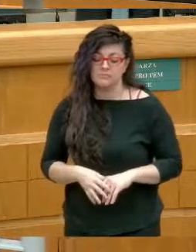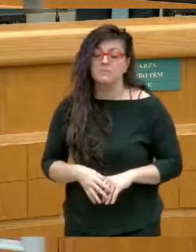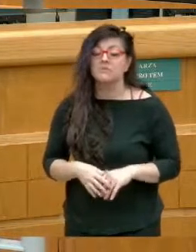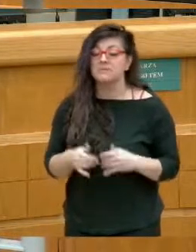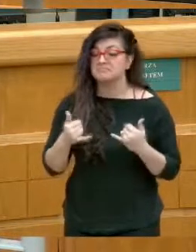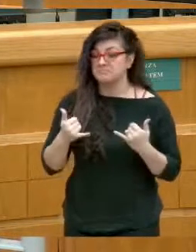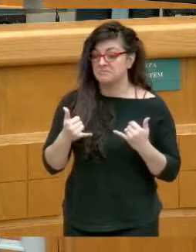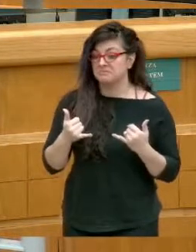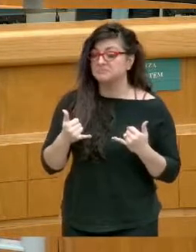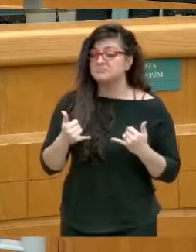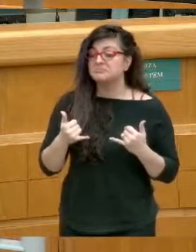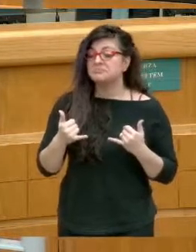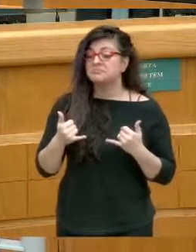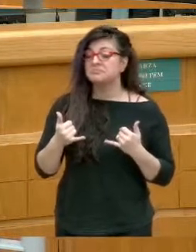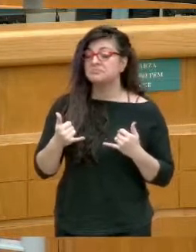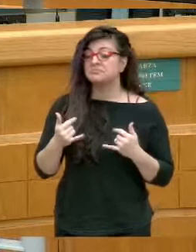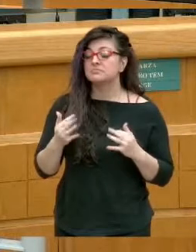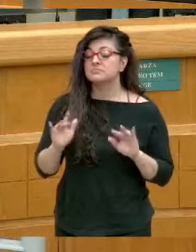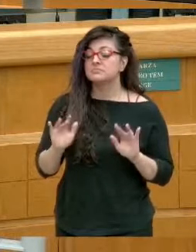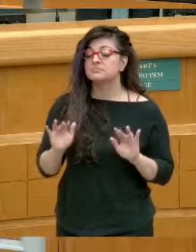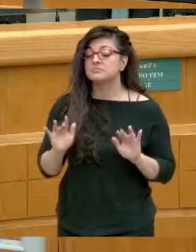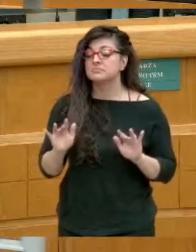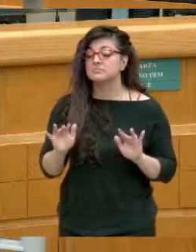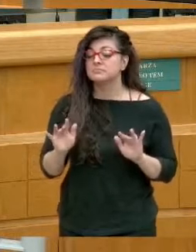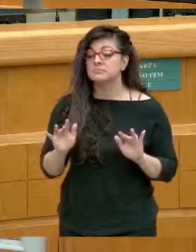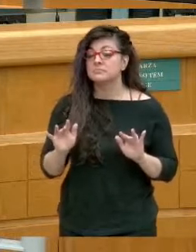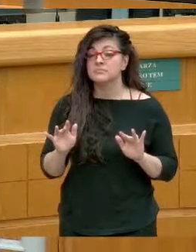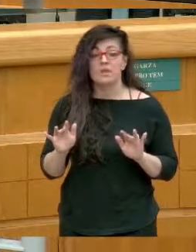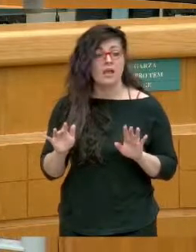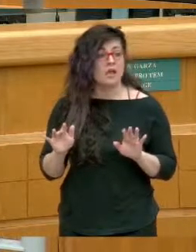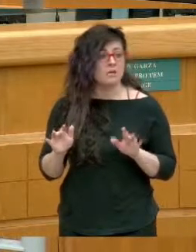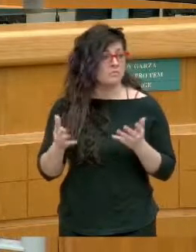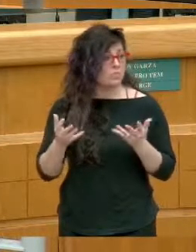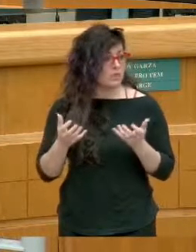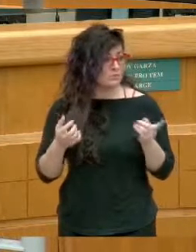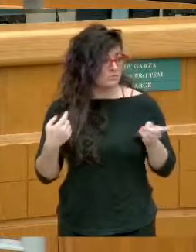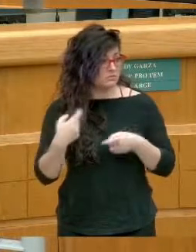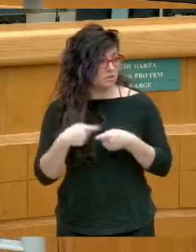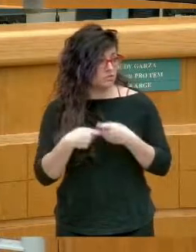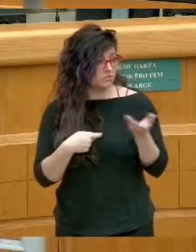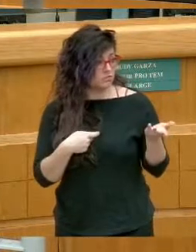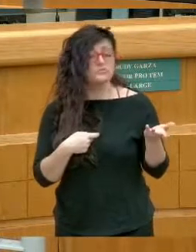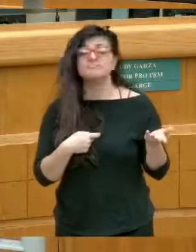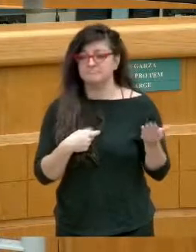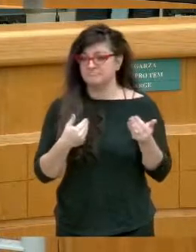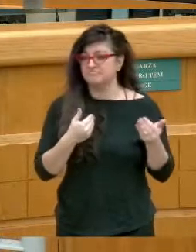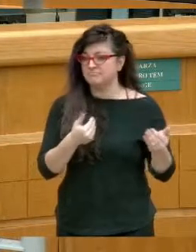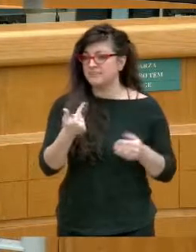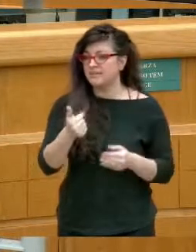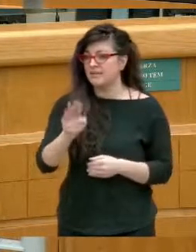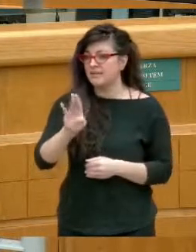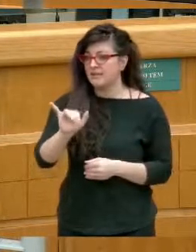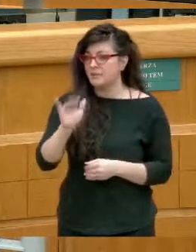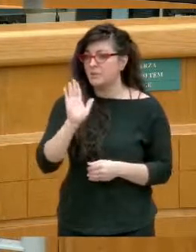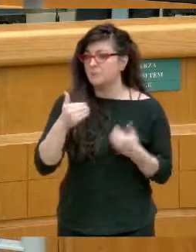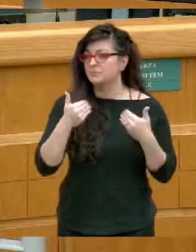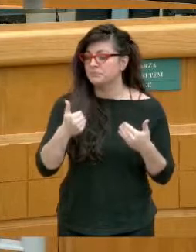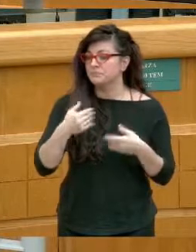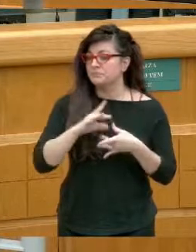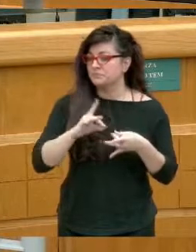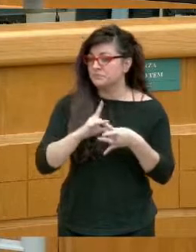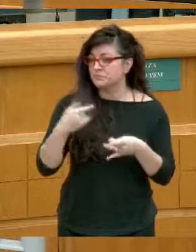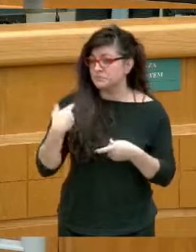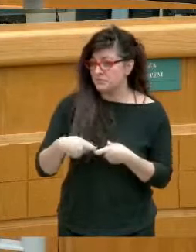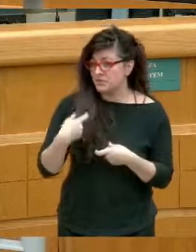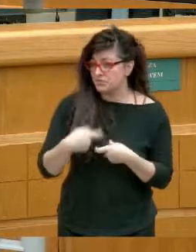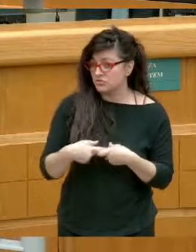Okay, so let's see. I don't know if did you want to translate that part? Okay, Gabby will translate that part, and then I'm going to do